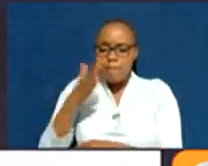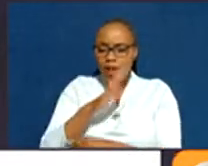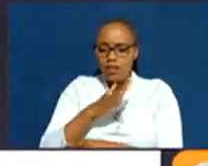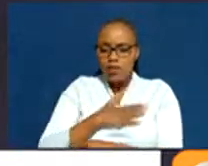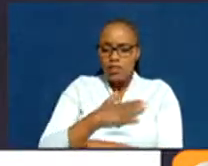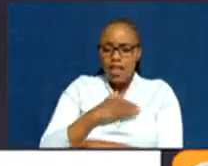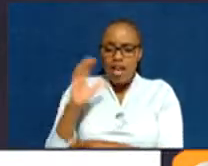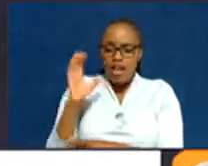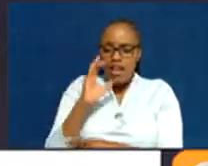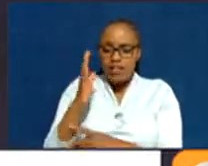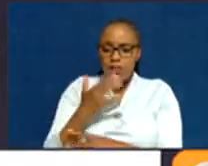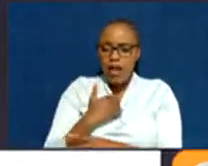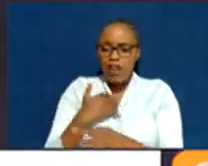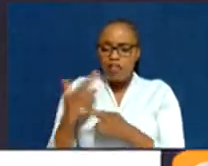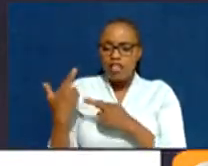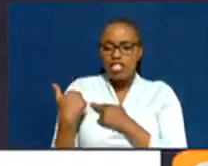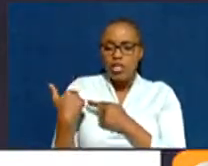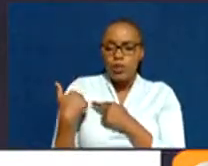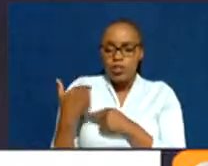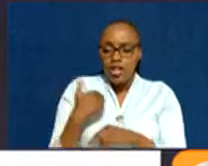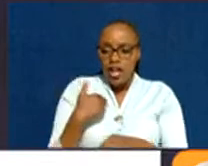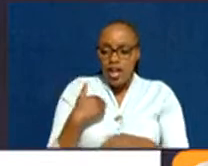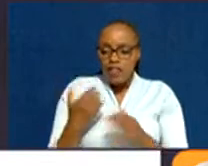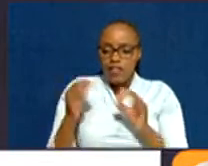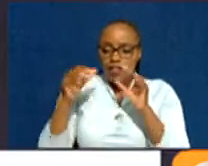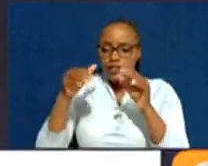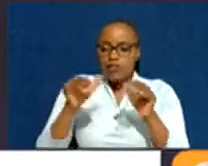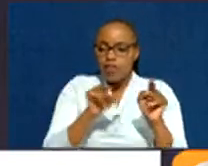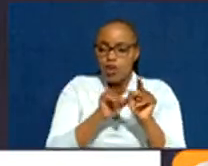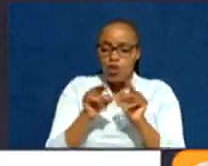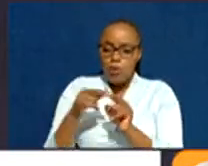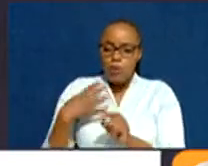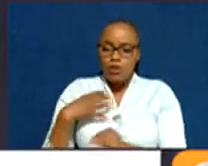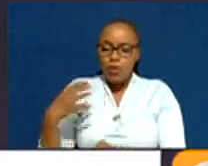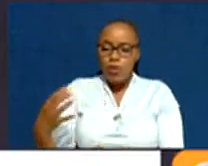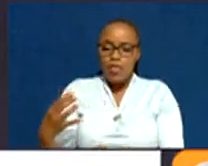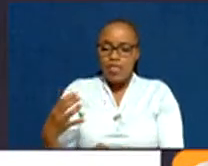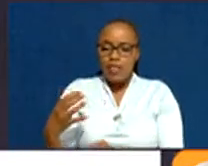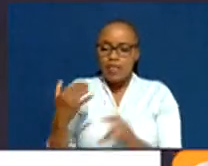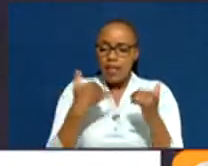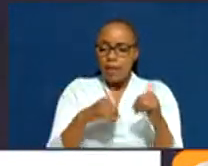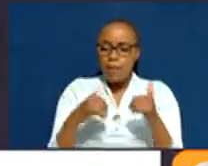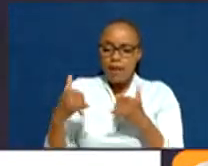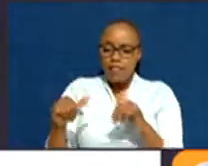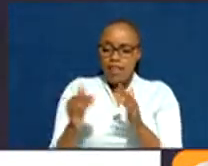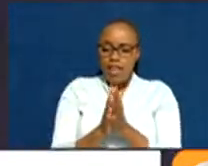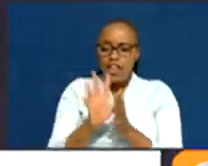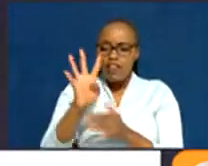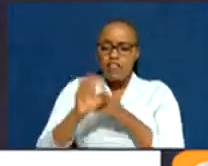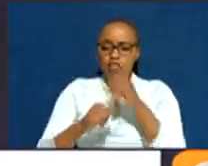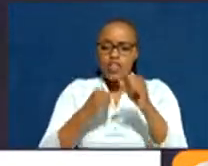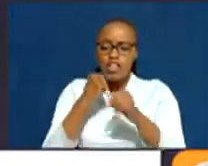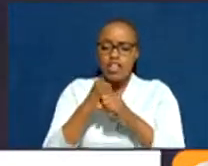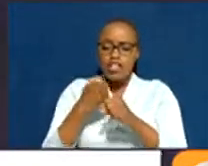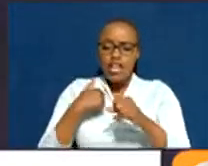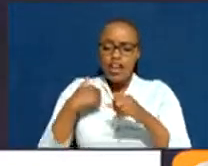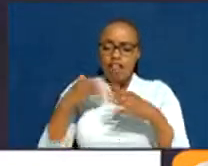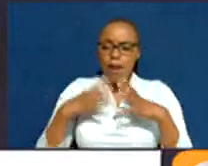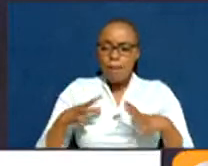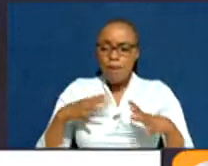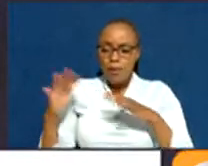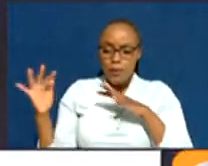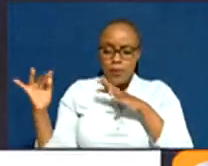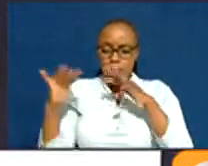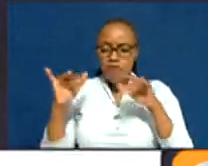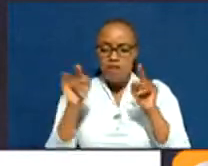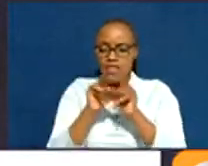Kenya played a role in sending its, you know, troops in the Commonwealth, you know, place and what have you. And every 4 years, we have this huge show, the